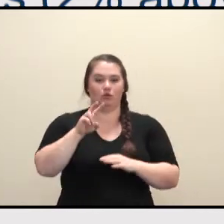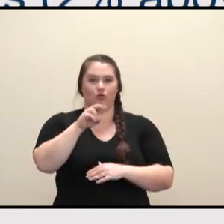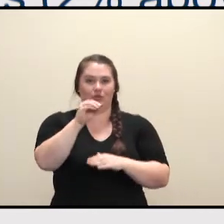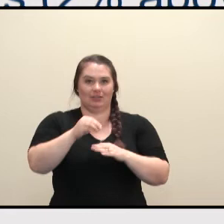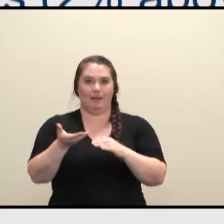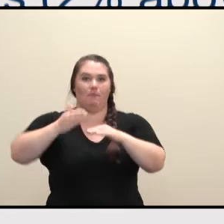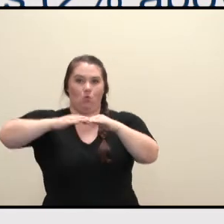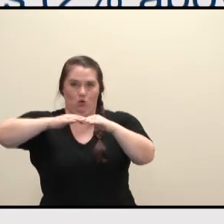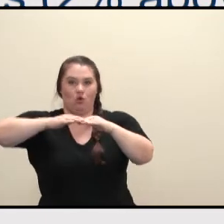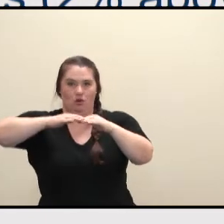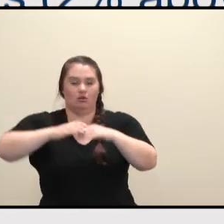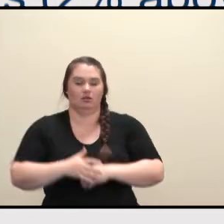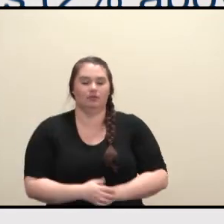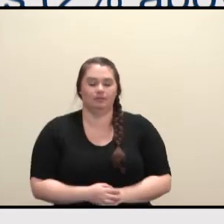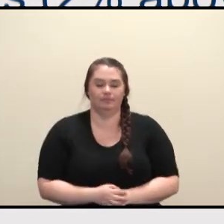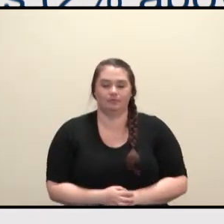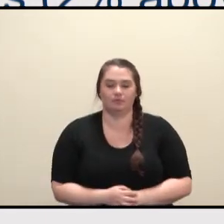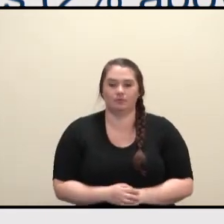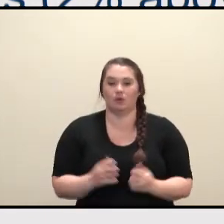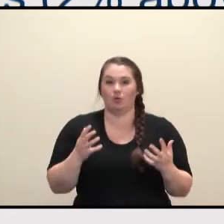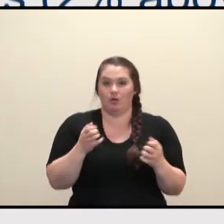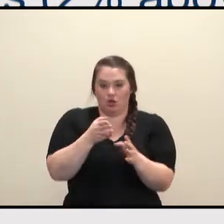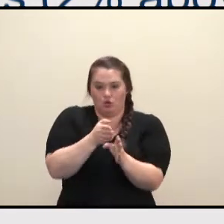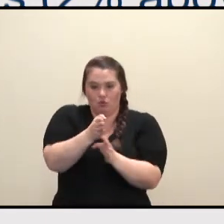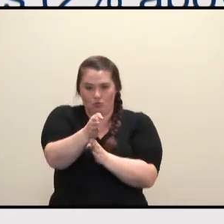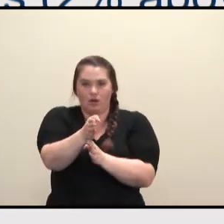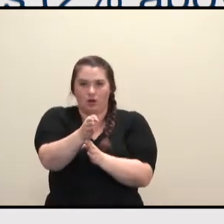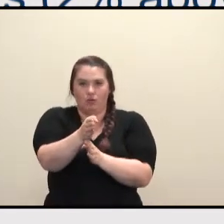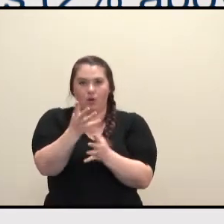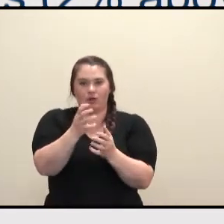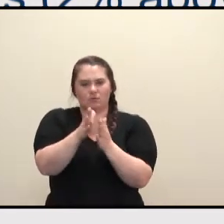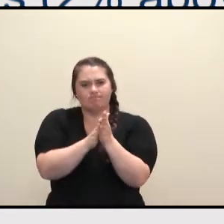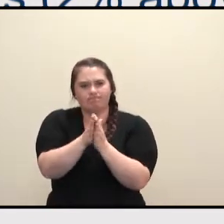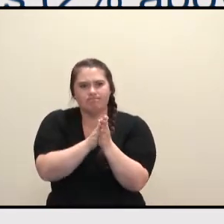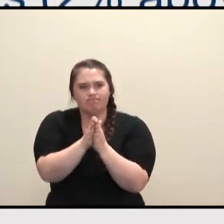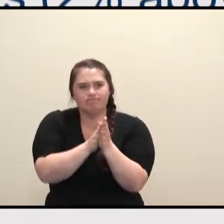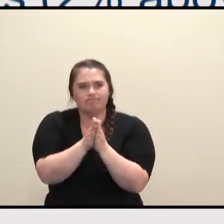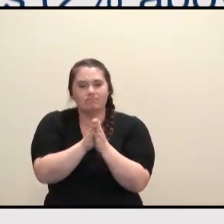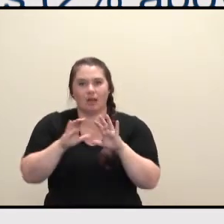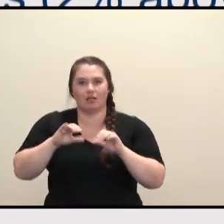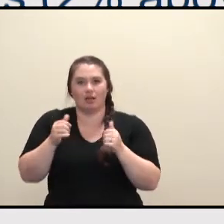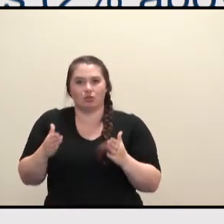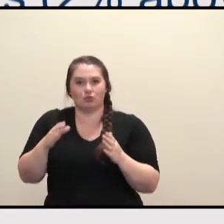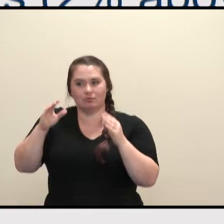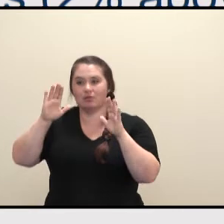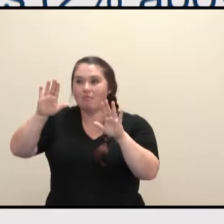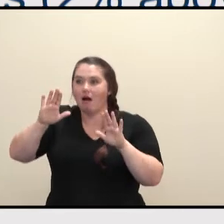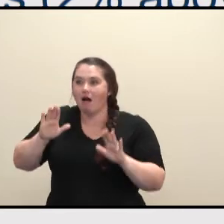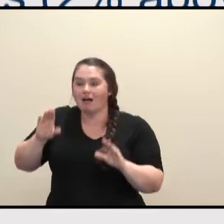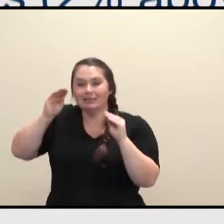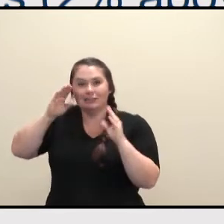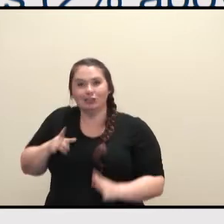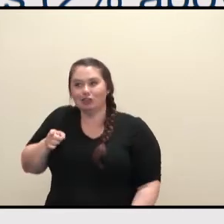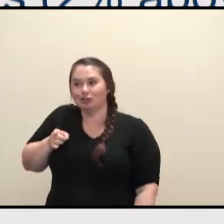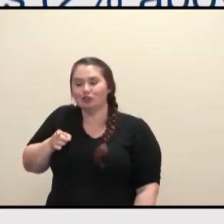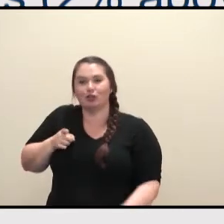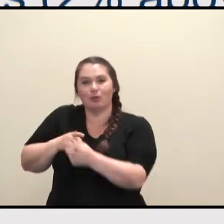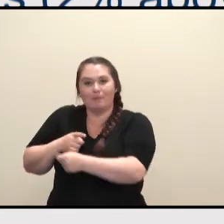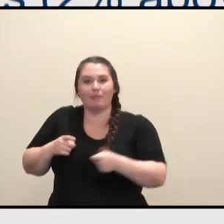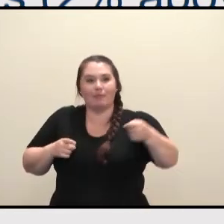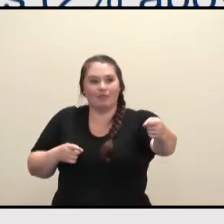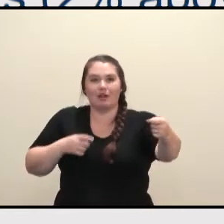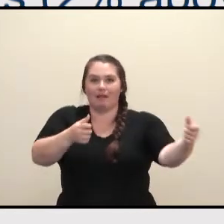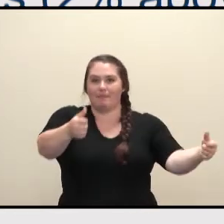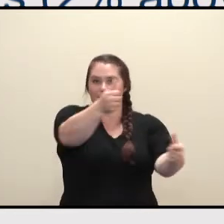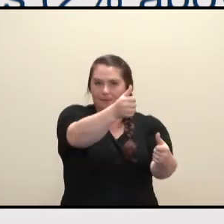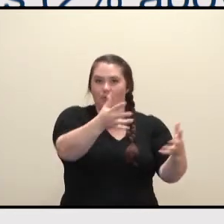strengthen our educator career pathway, keep it strong. We want to incentivize those great teachers coming into leadership positions. And then for our